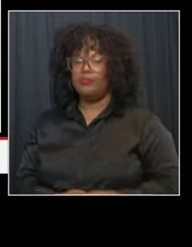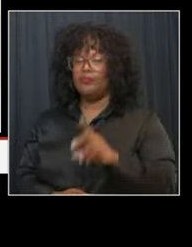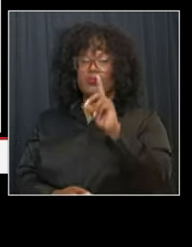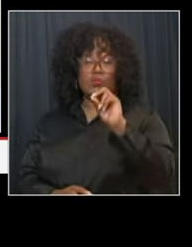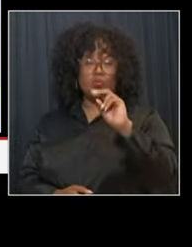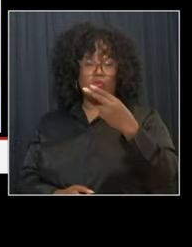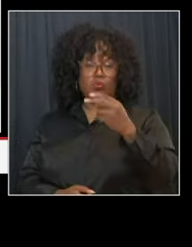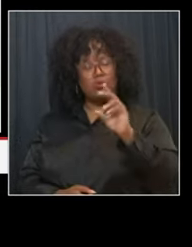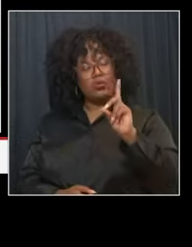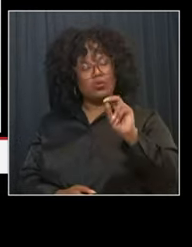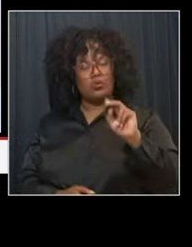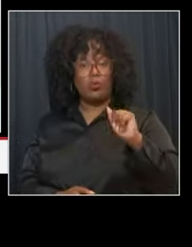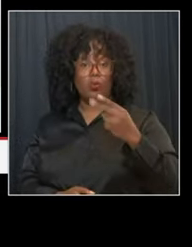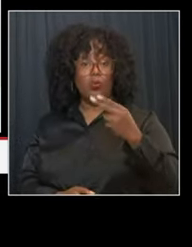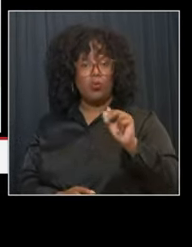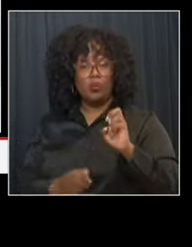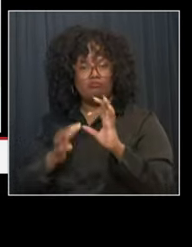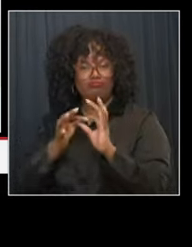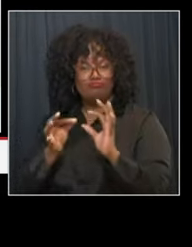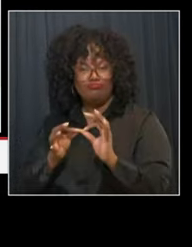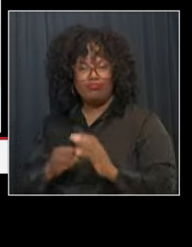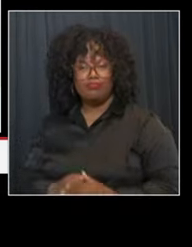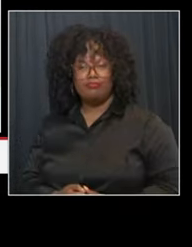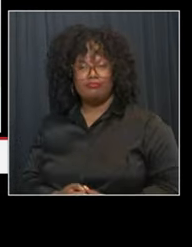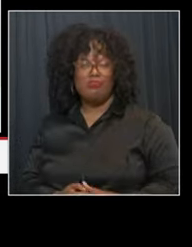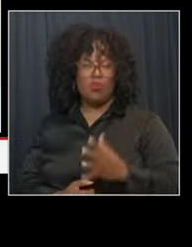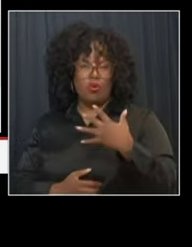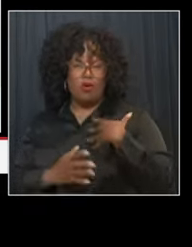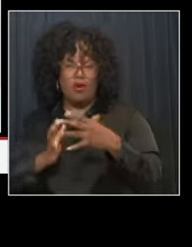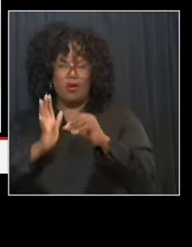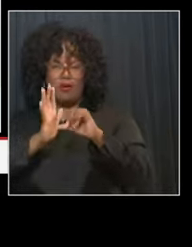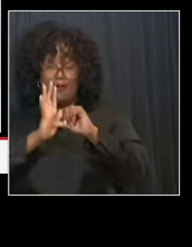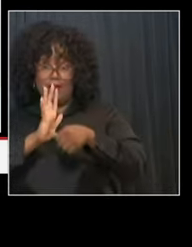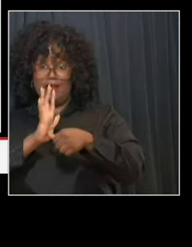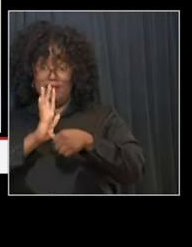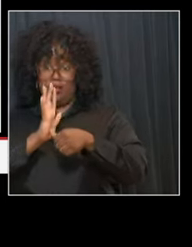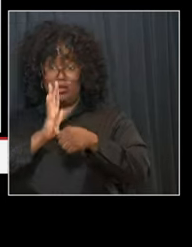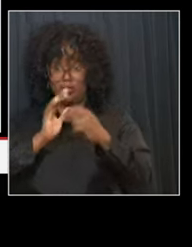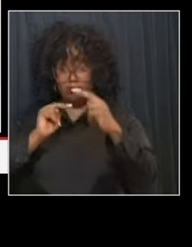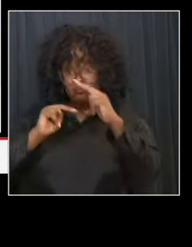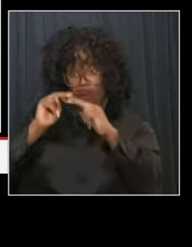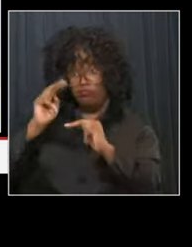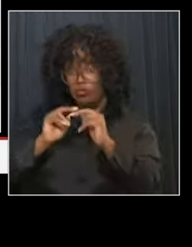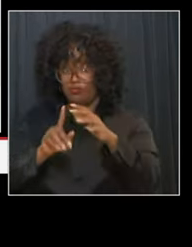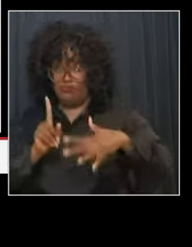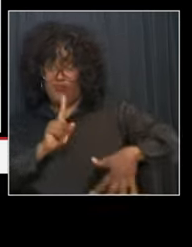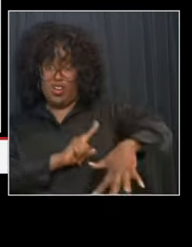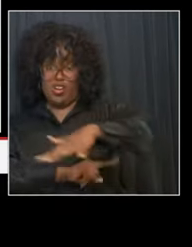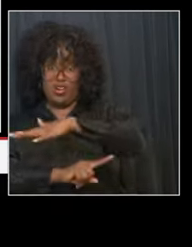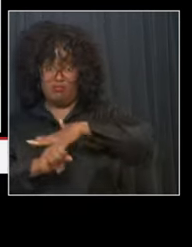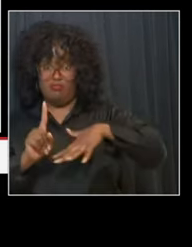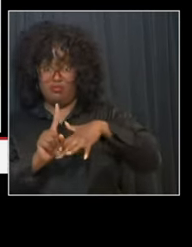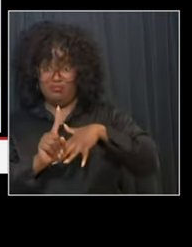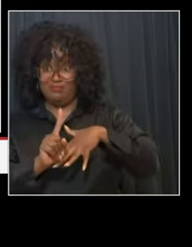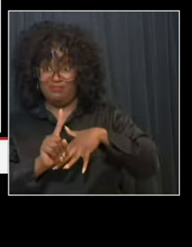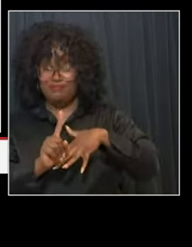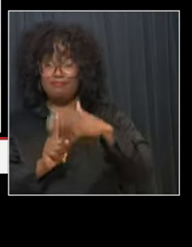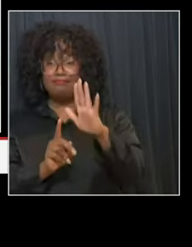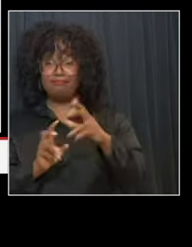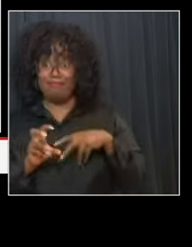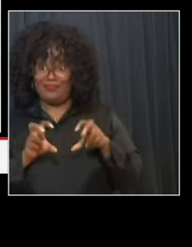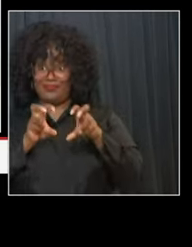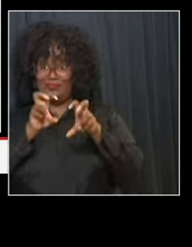for infrastructure and the environment. One is we continue to invest in multimodal transportation. It includes meetings with MADA's